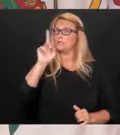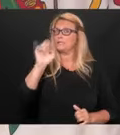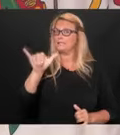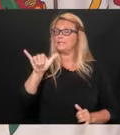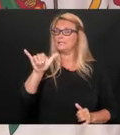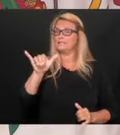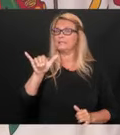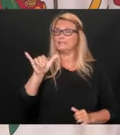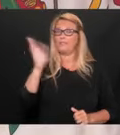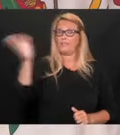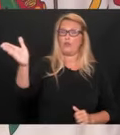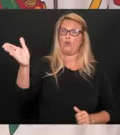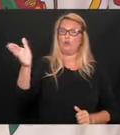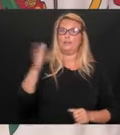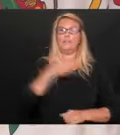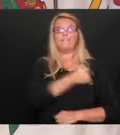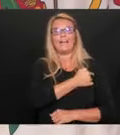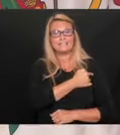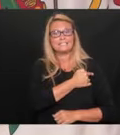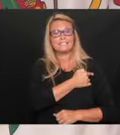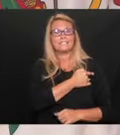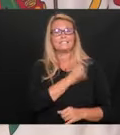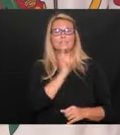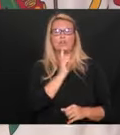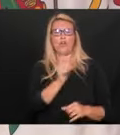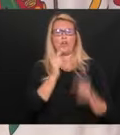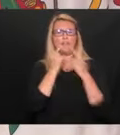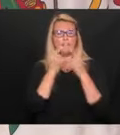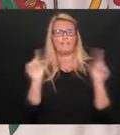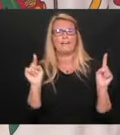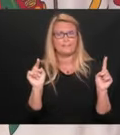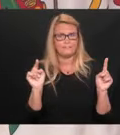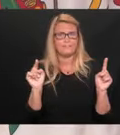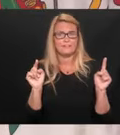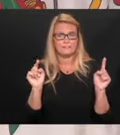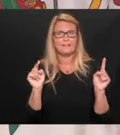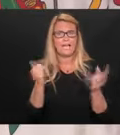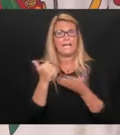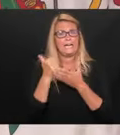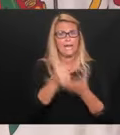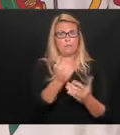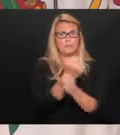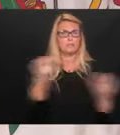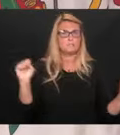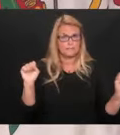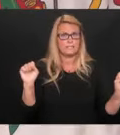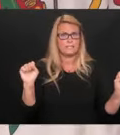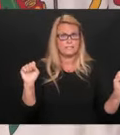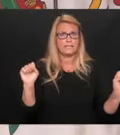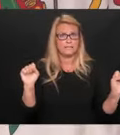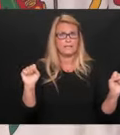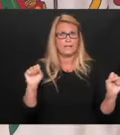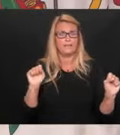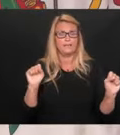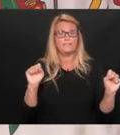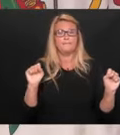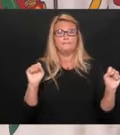the vaccines are tremendously effective against this variant, and it is